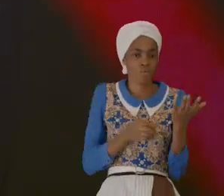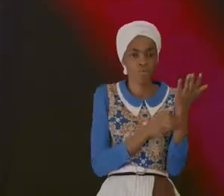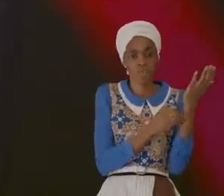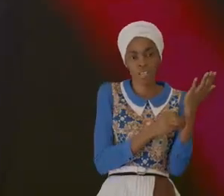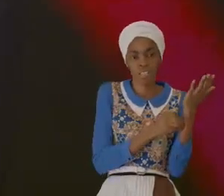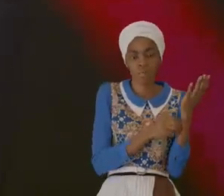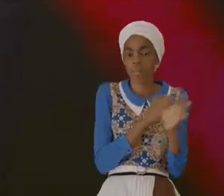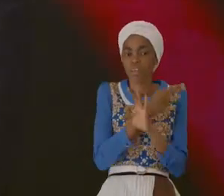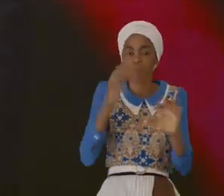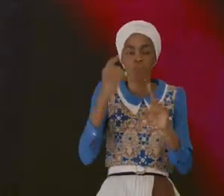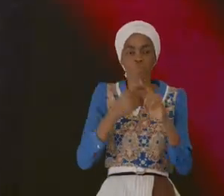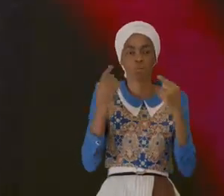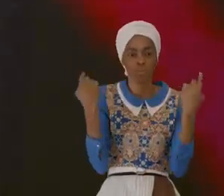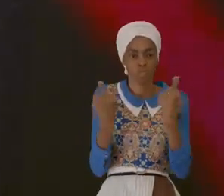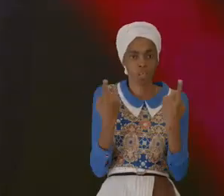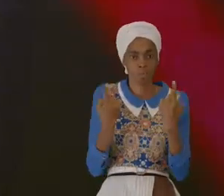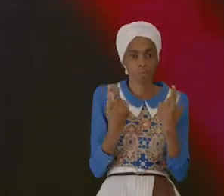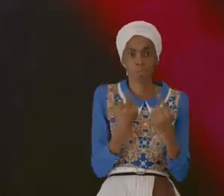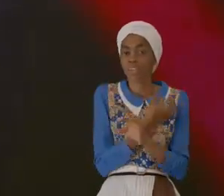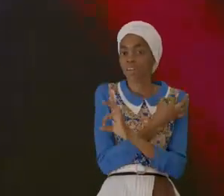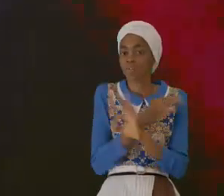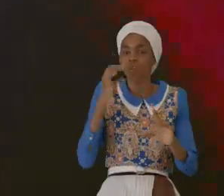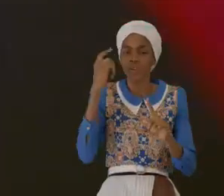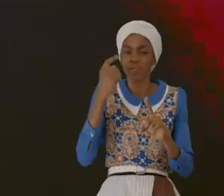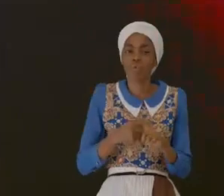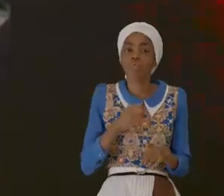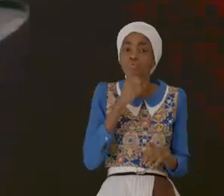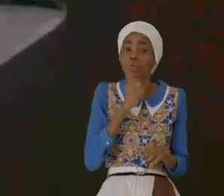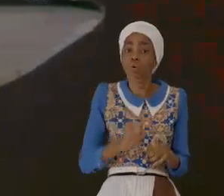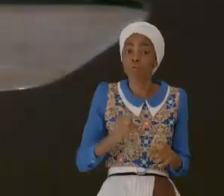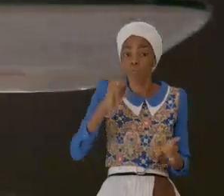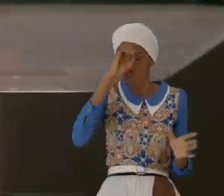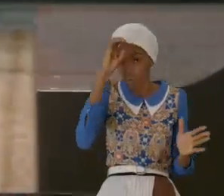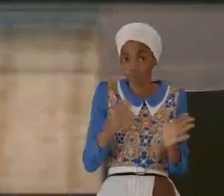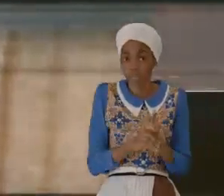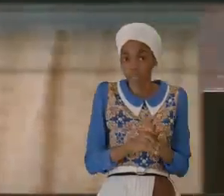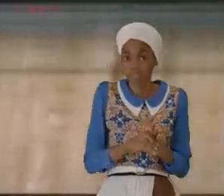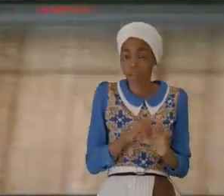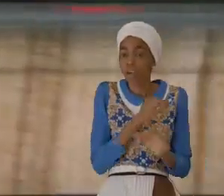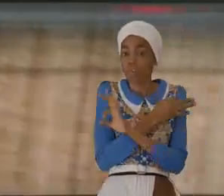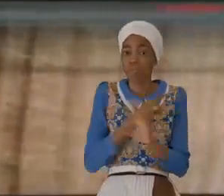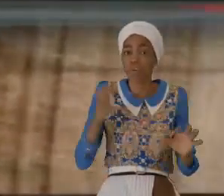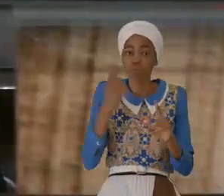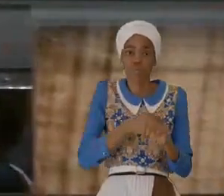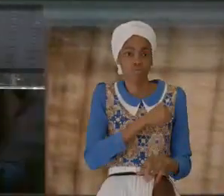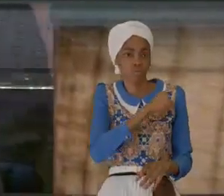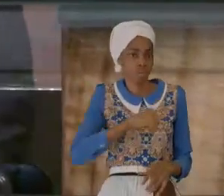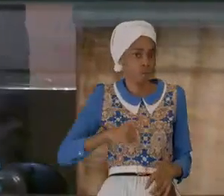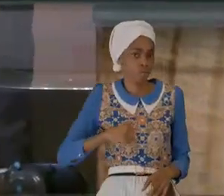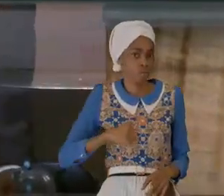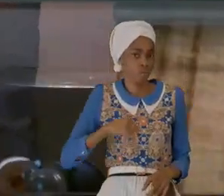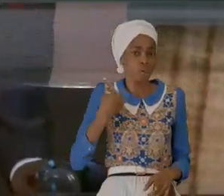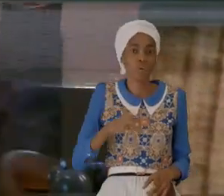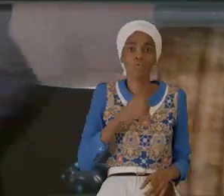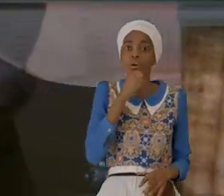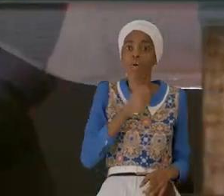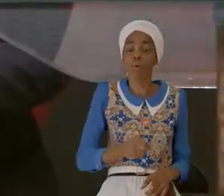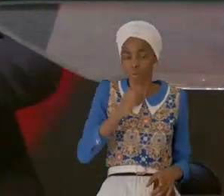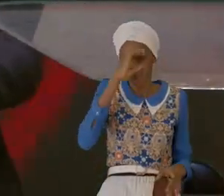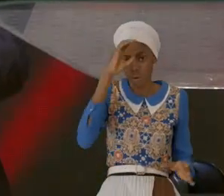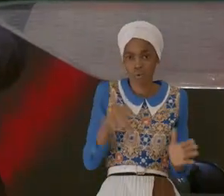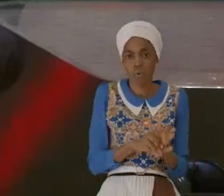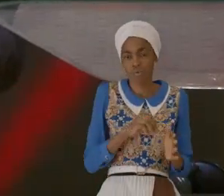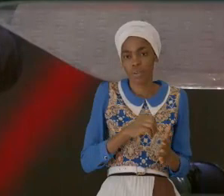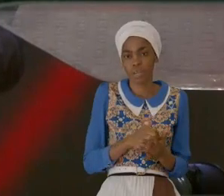sin, free from the old covenant, free from the circumcision of the old